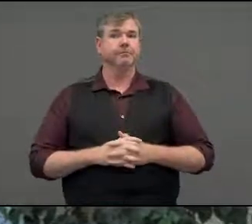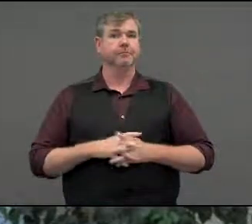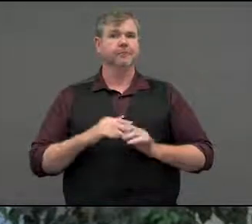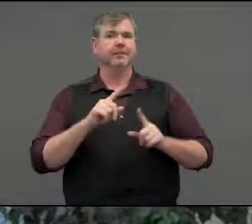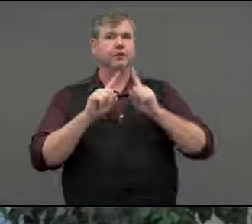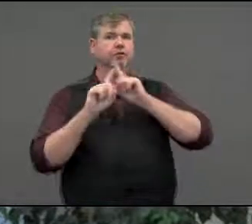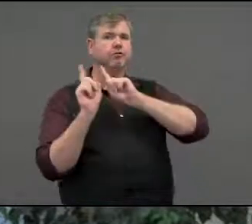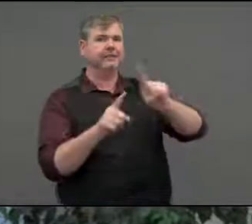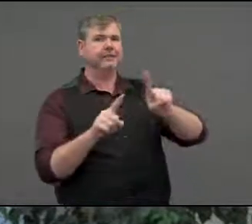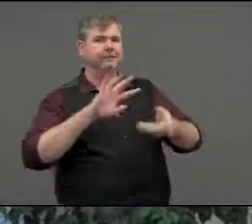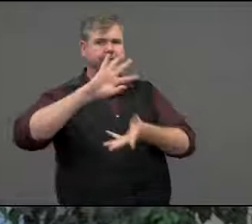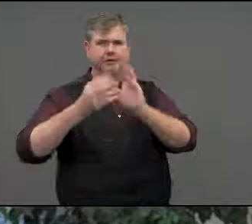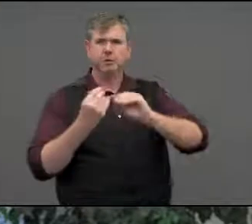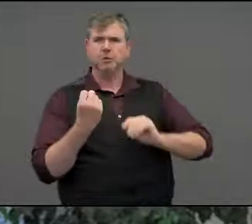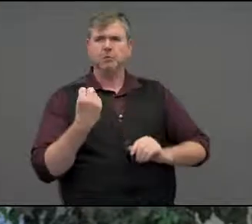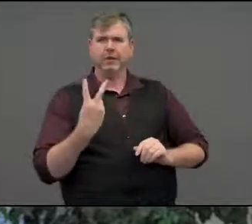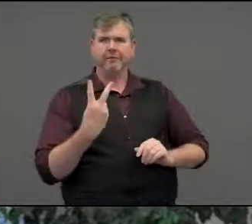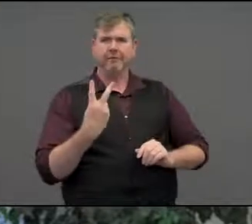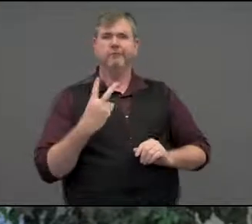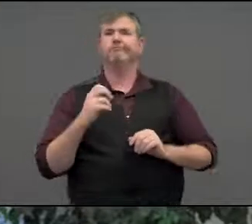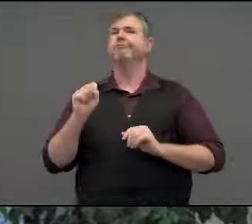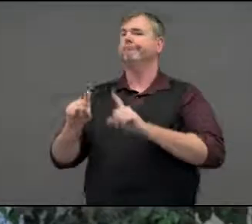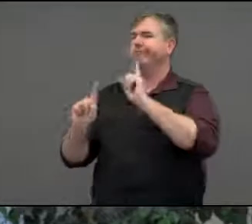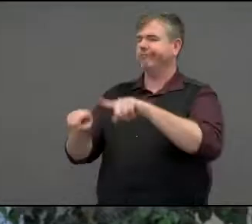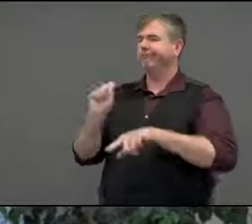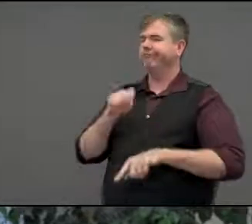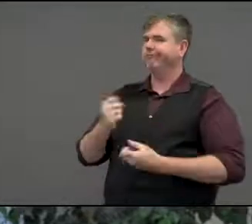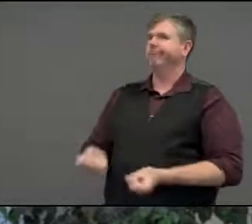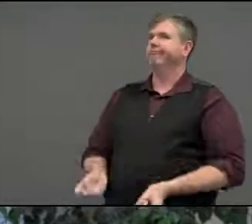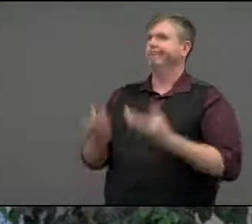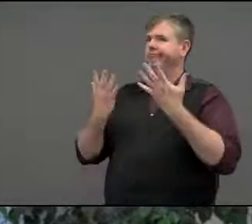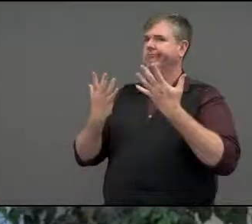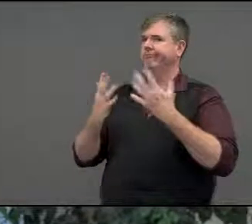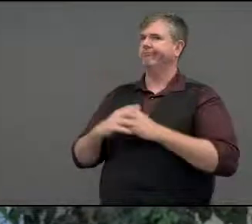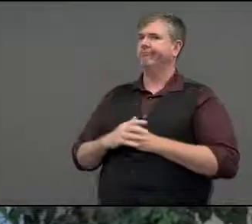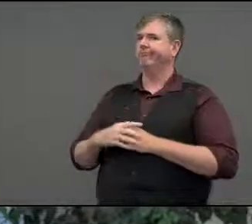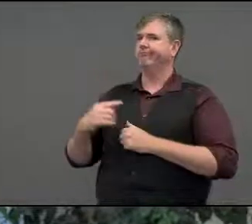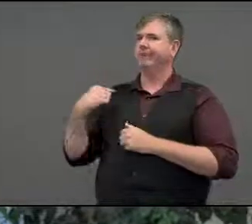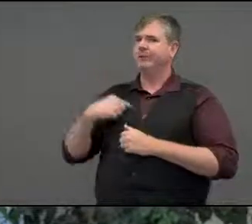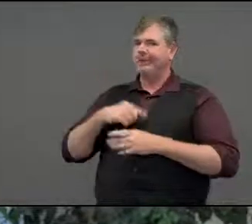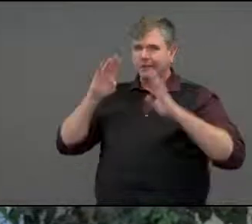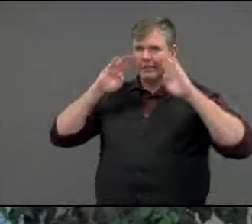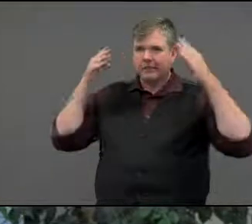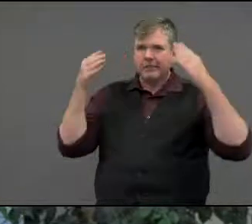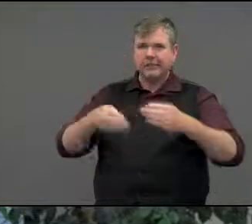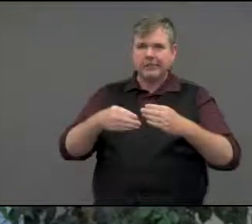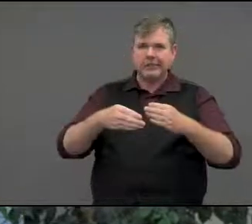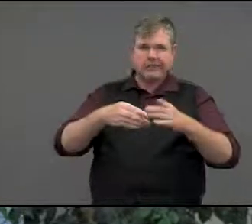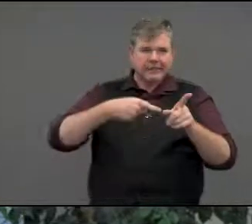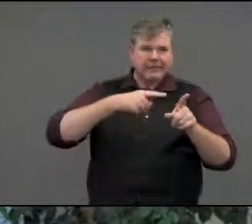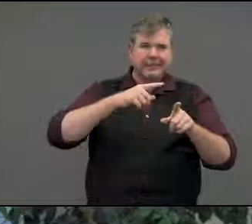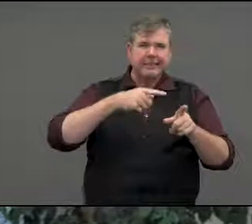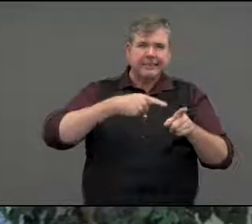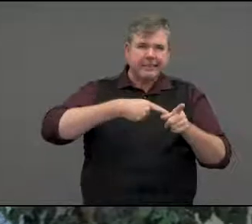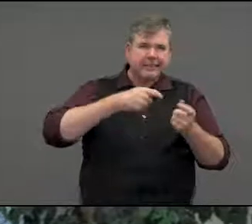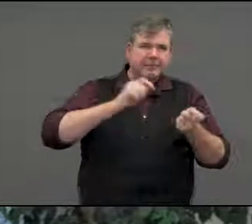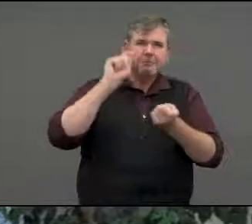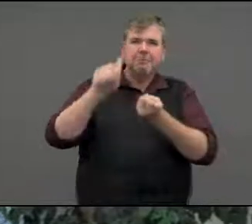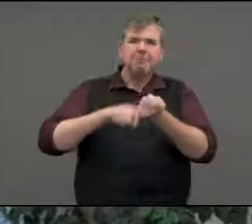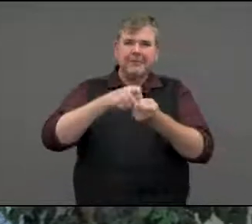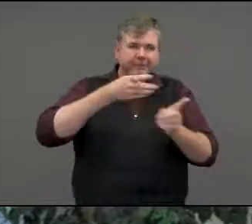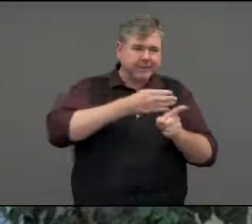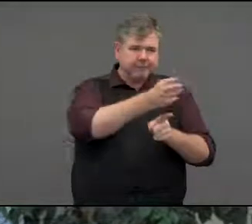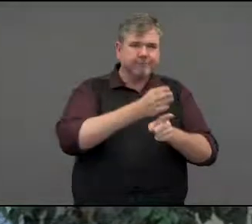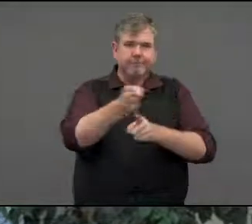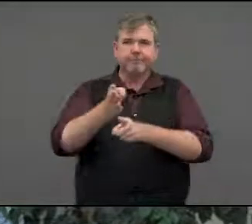lot, yes. Yes, we're honing in on a lot of the specifics for some of these industries. But Absolutely. Each of these directives does have their own web page, and you